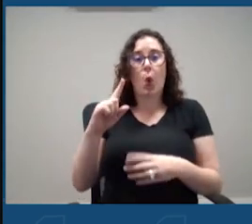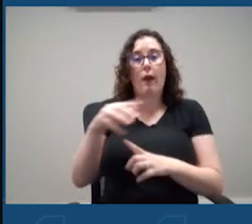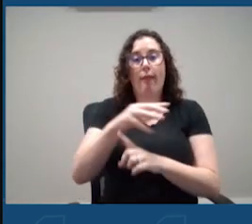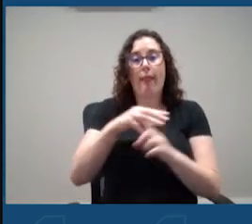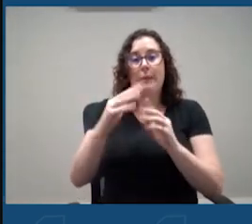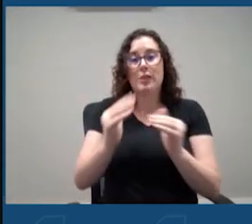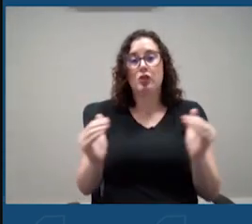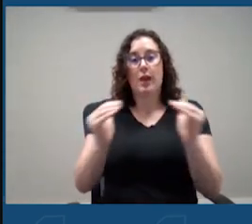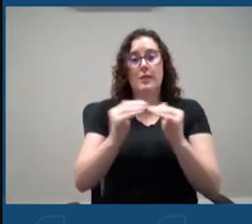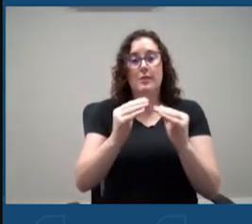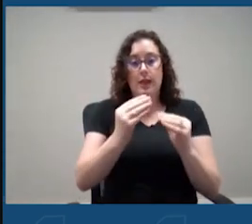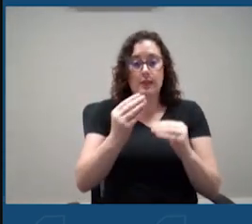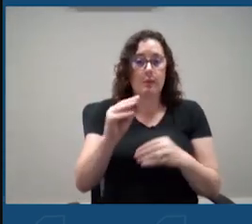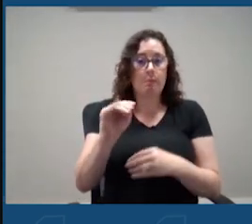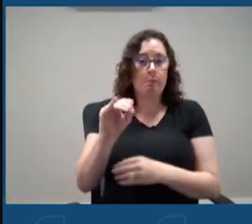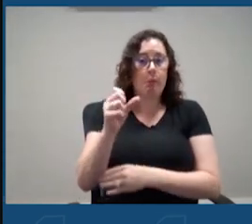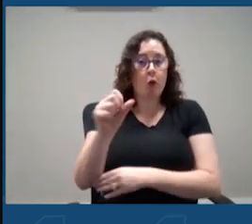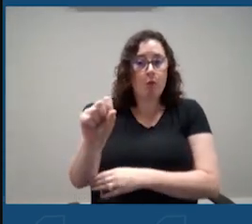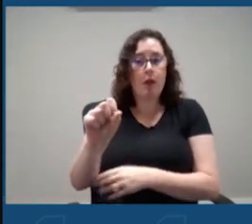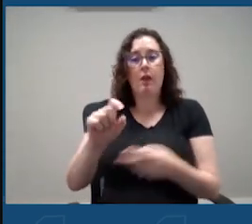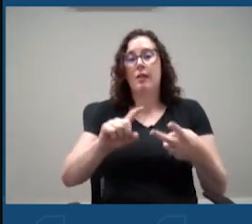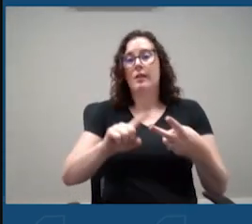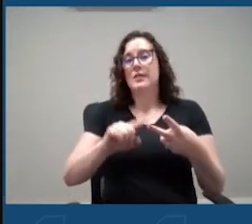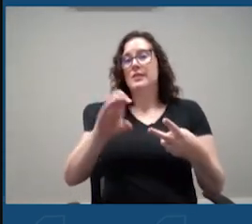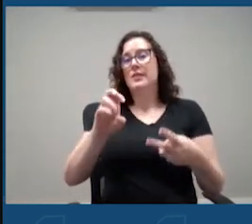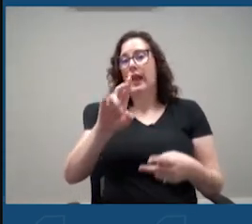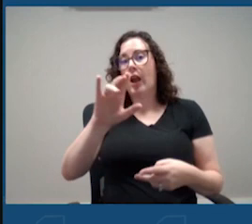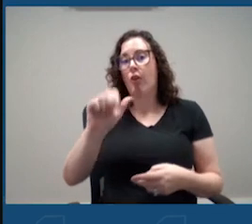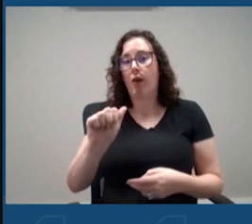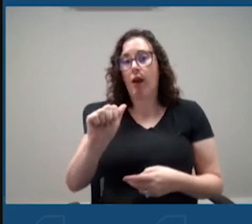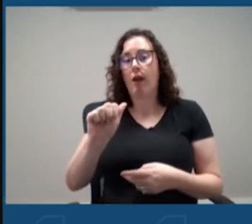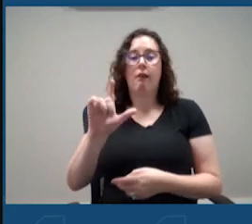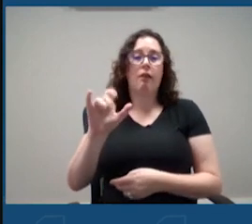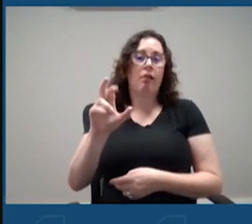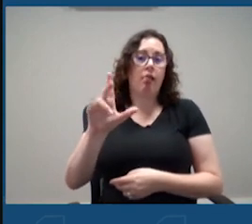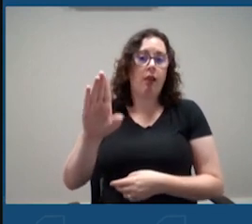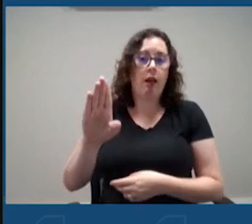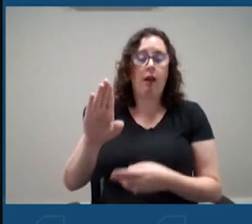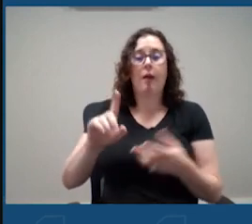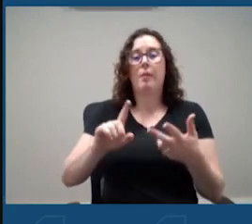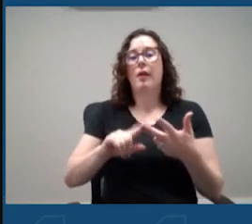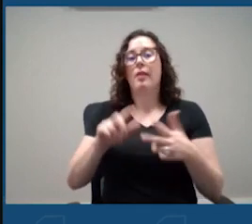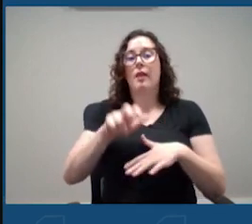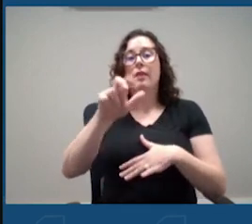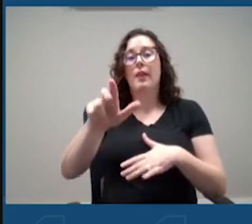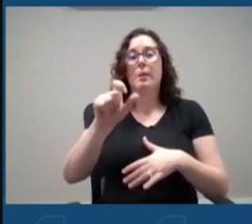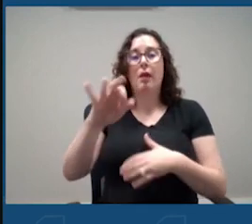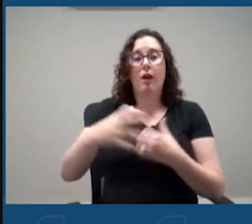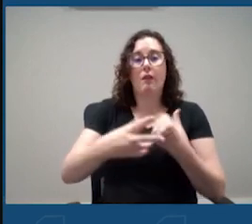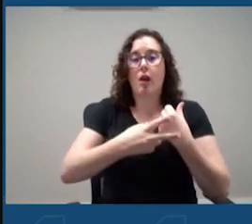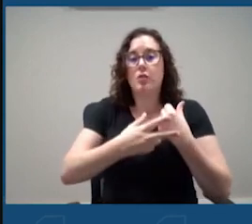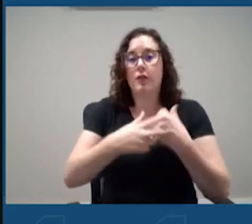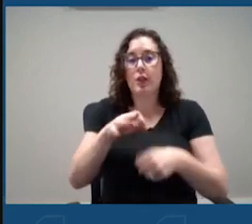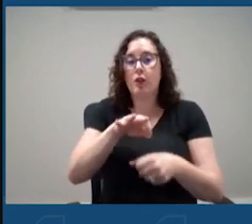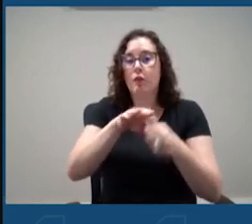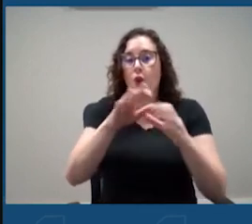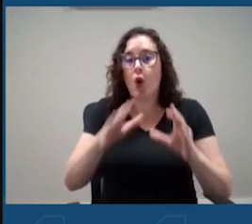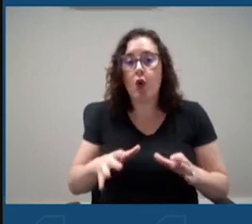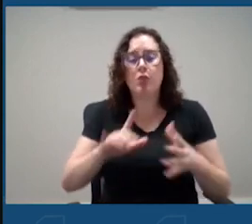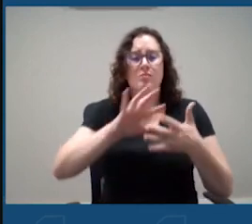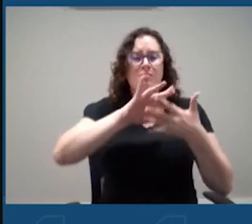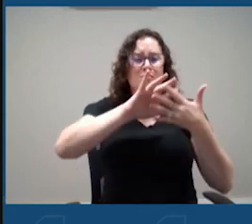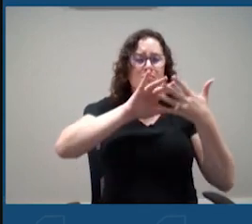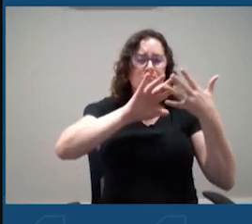New York, with the Sierra Club, with the League of Conservation Voters, with the Alliance for a